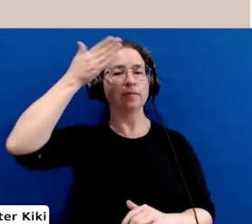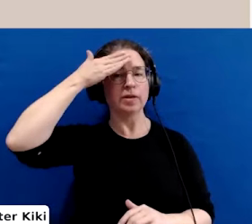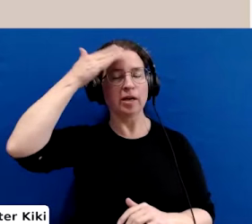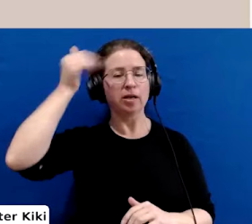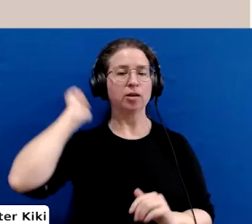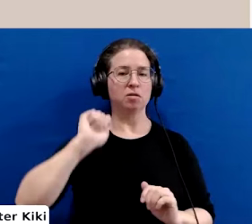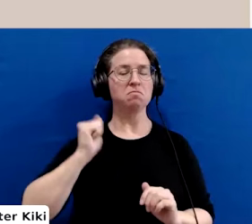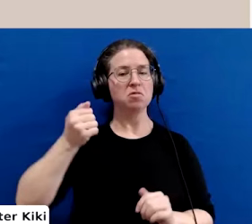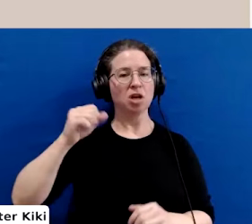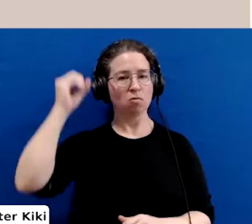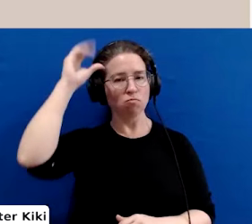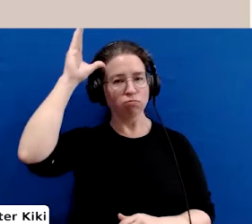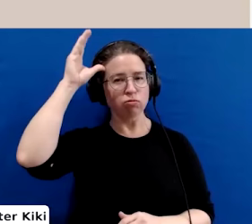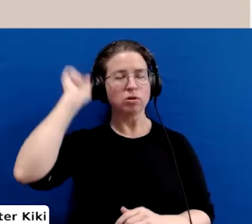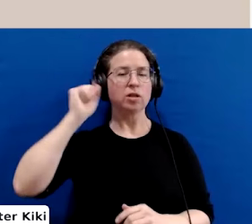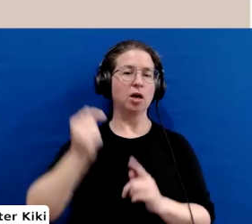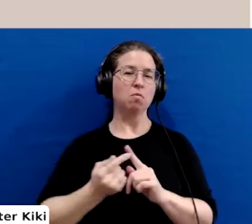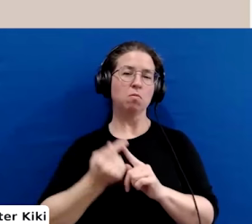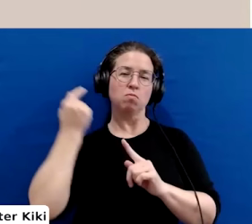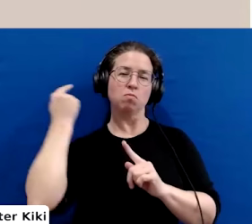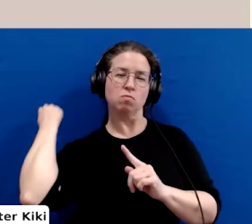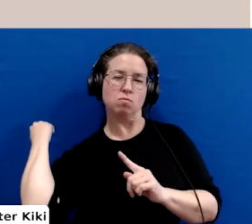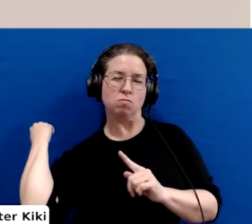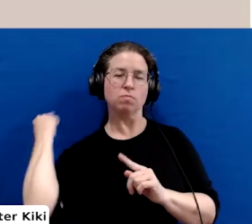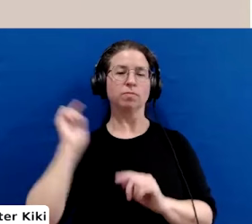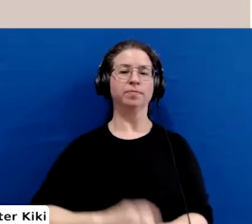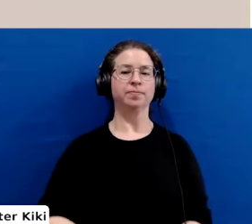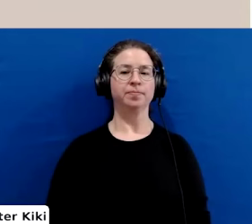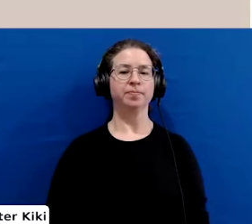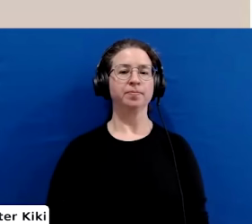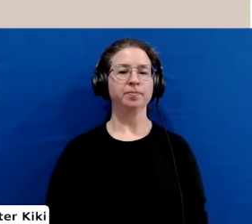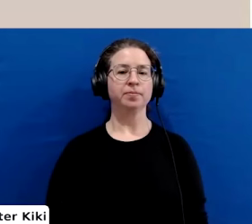history of innovation it embodies.